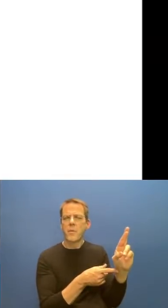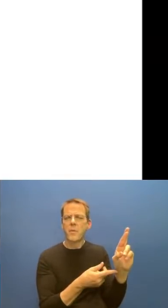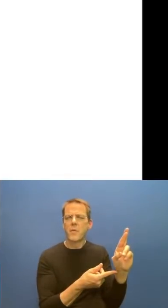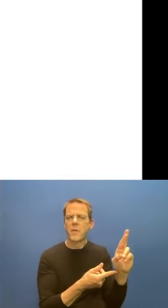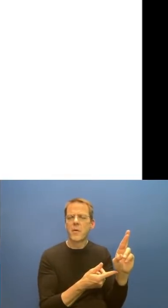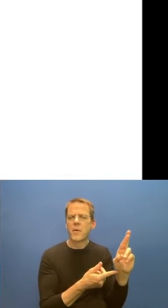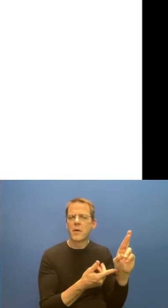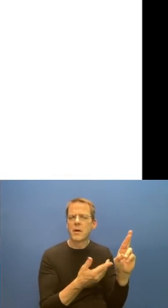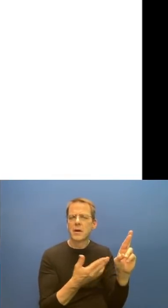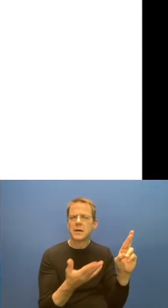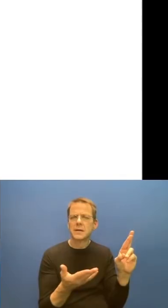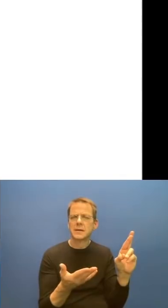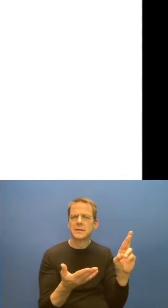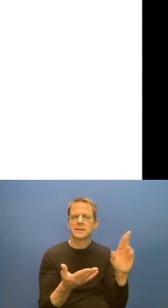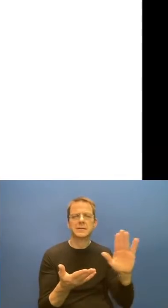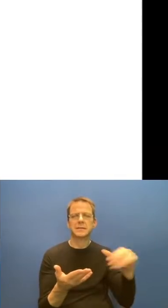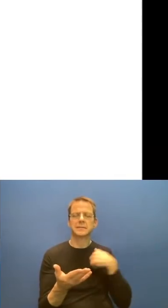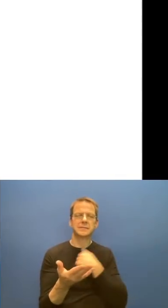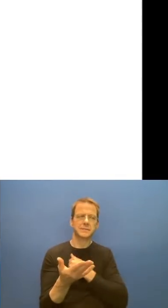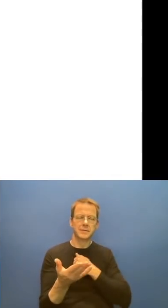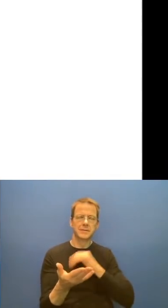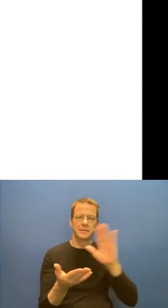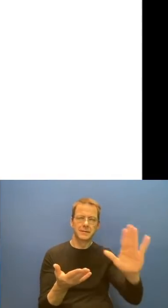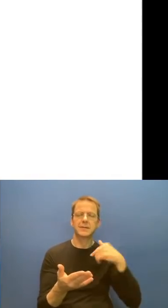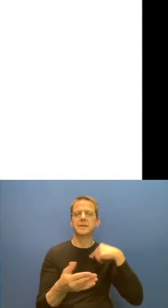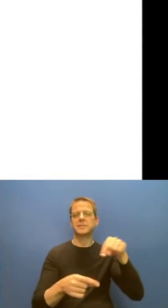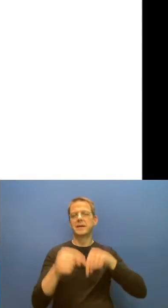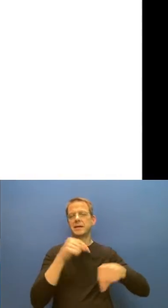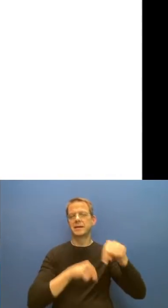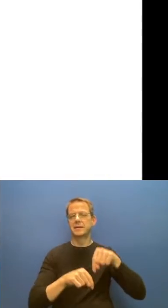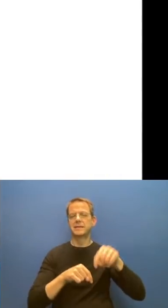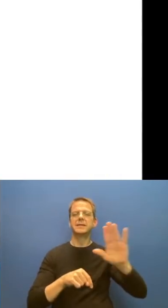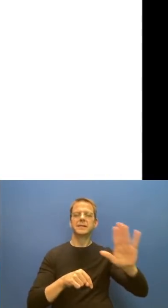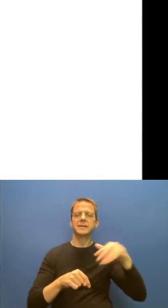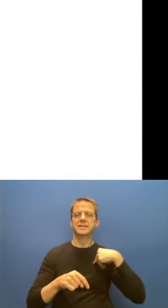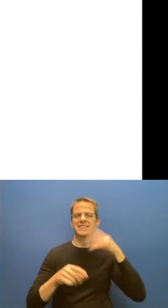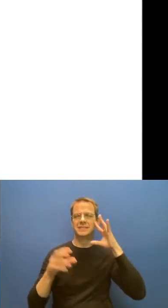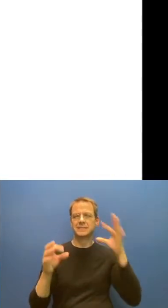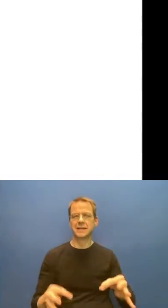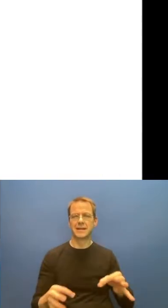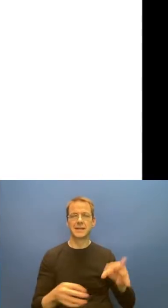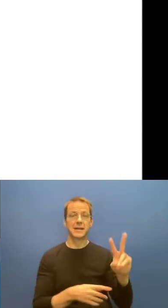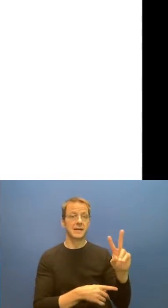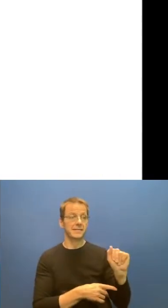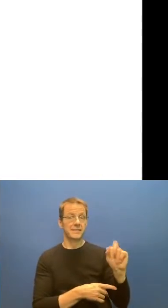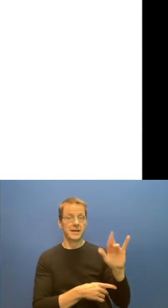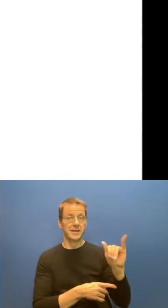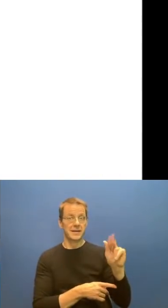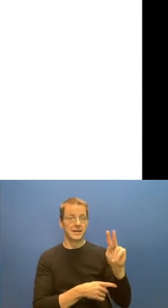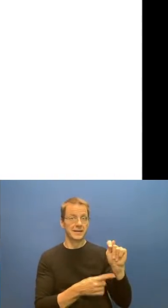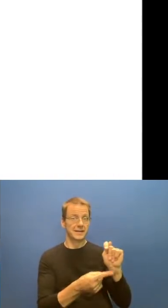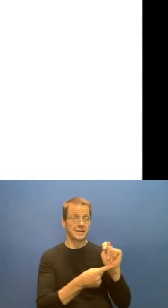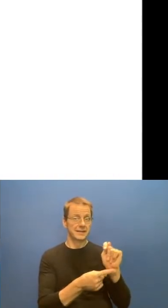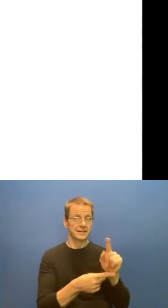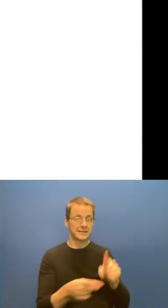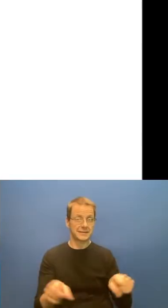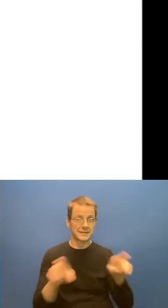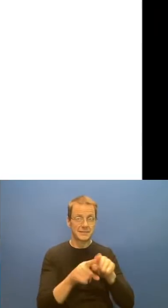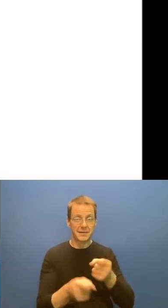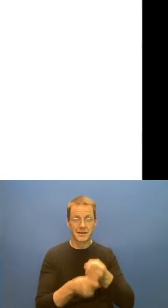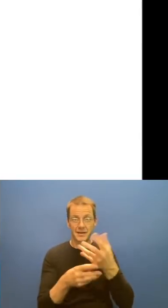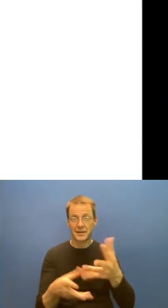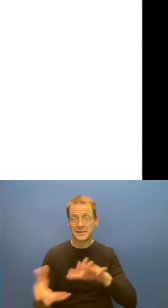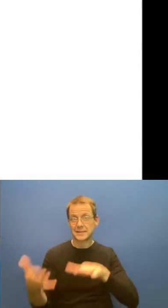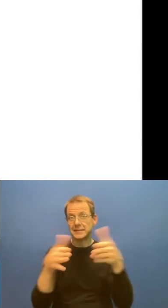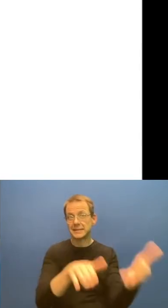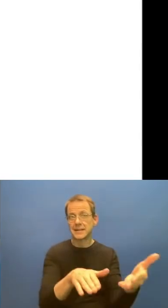a variant with the same lethality but 50% more transmissible, or we want to have a variant that's